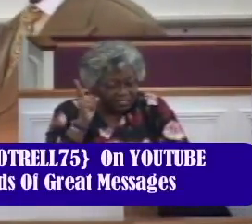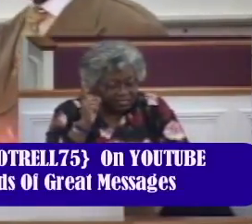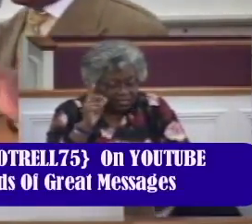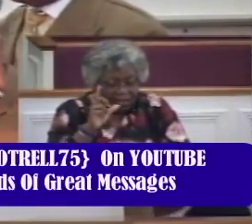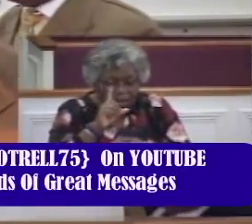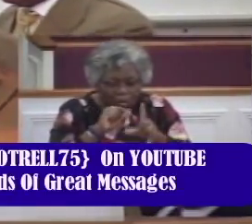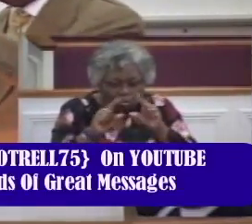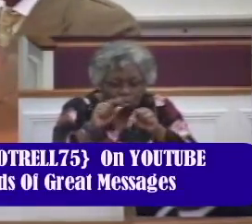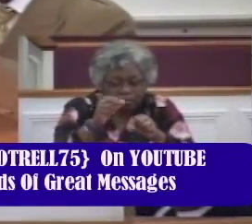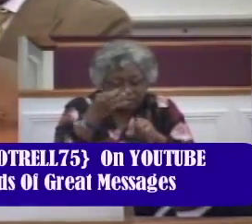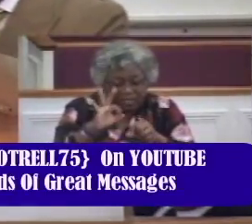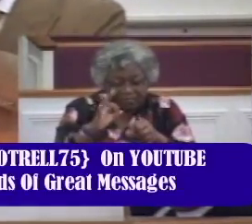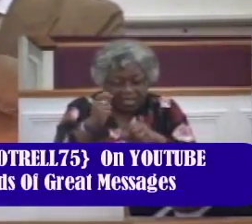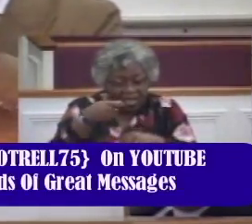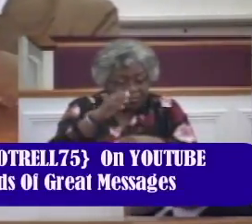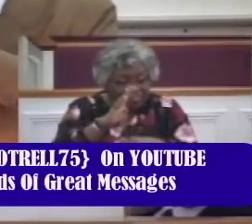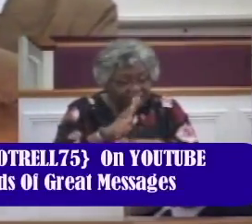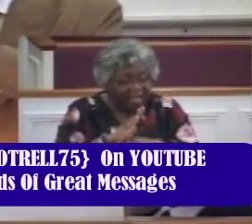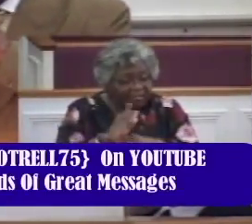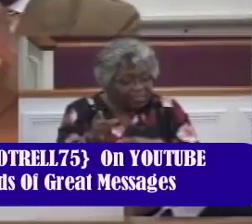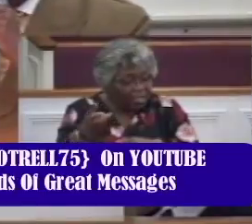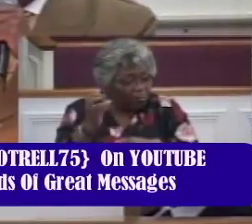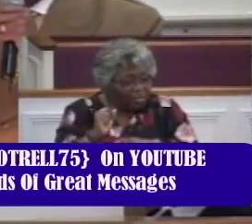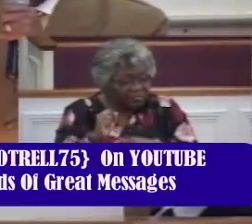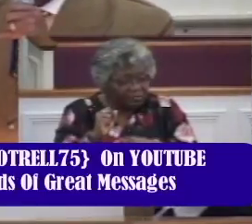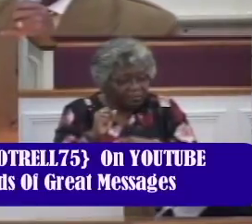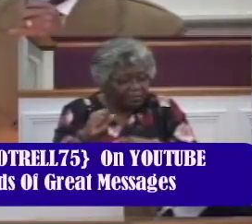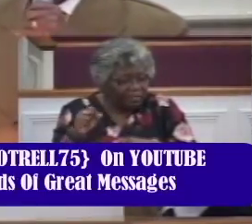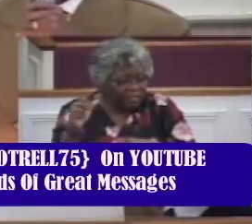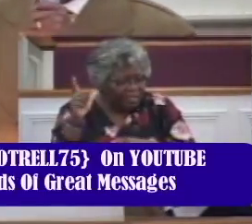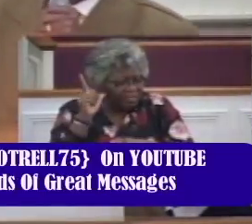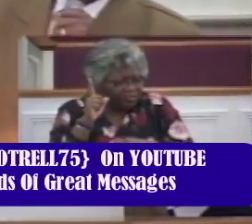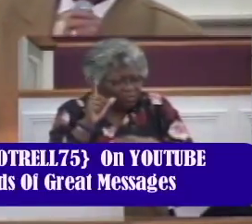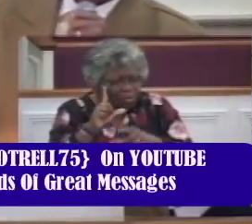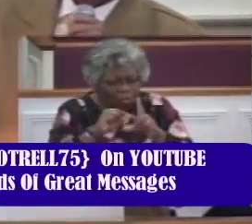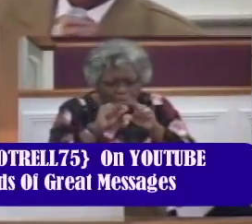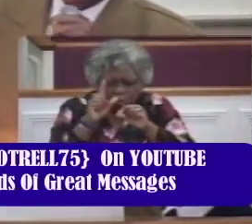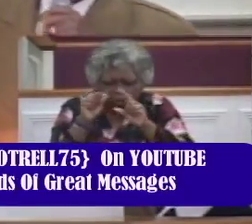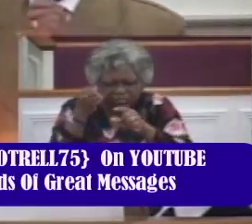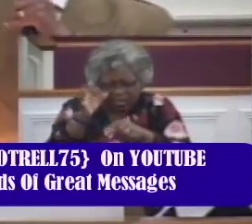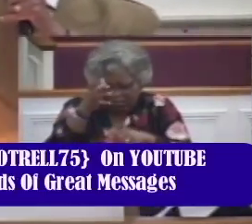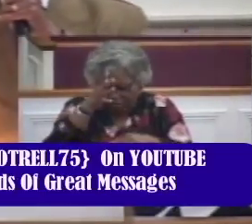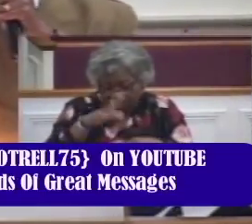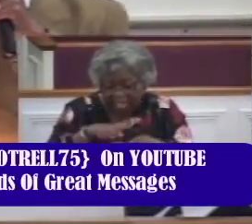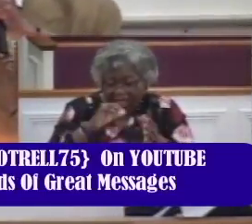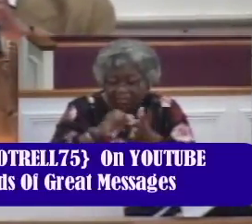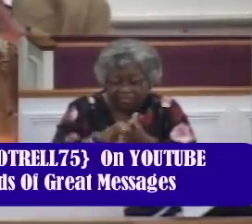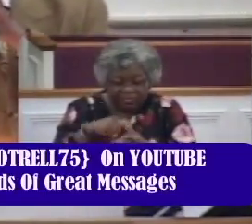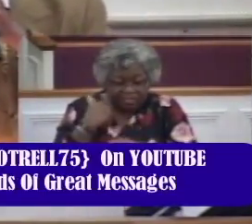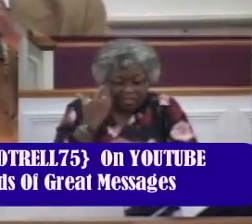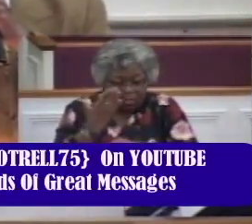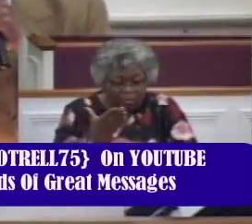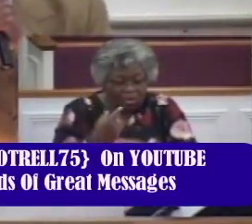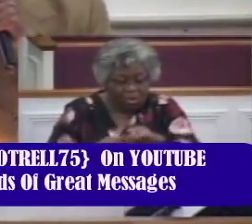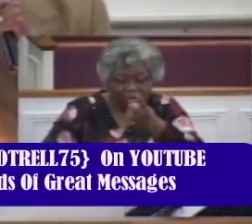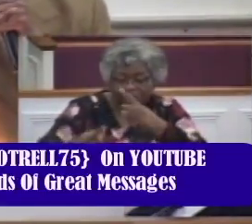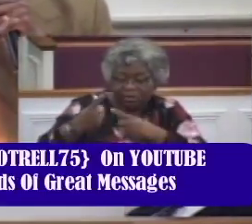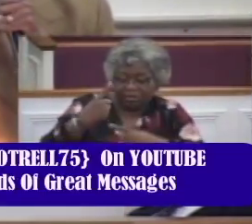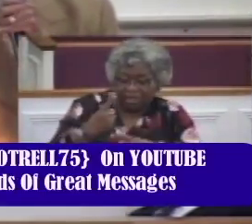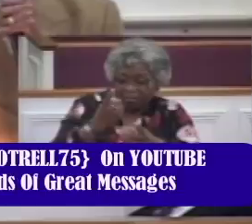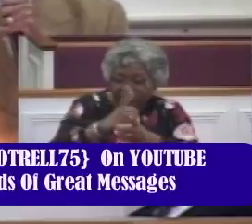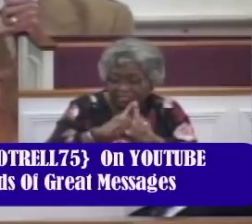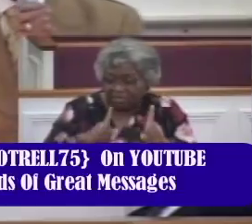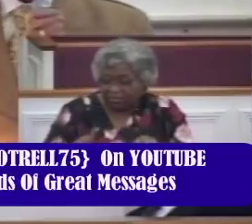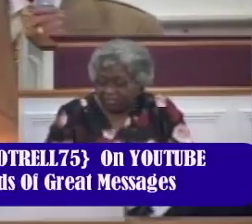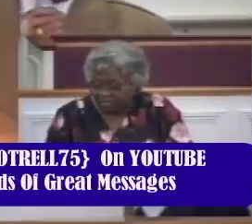a Messiah. They were hearing rumors of a man that was going to come to